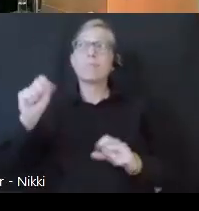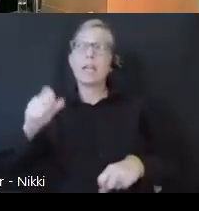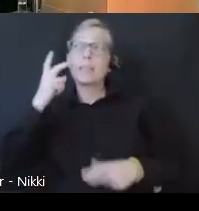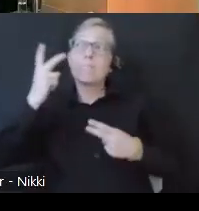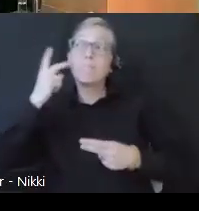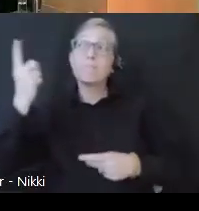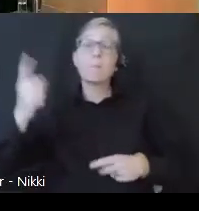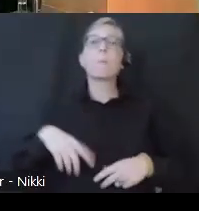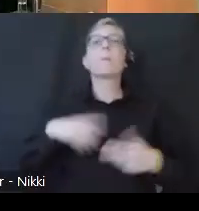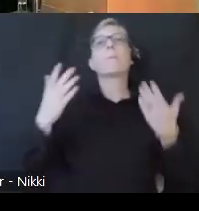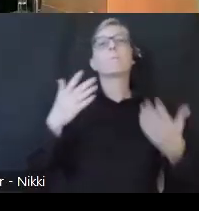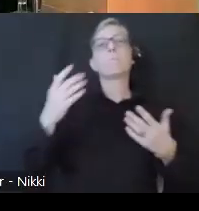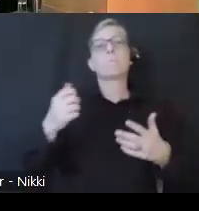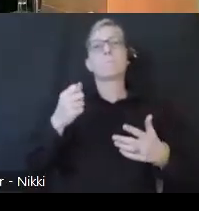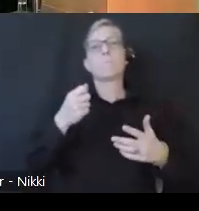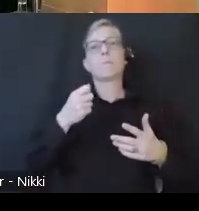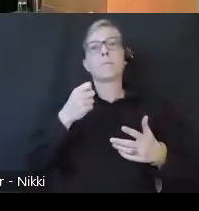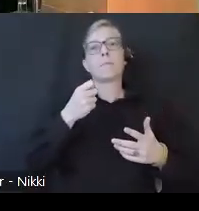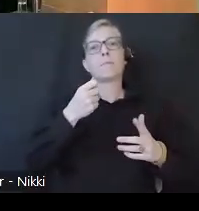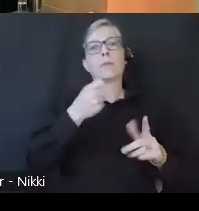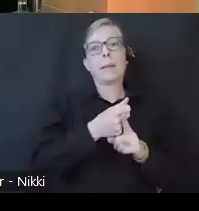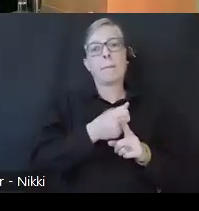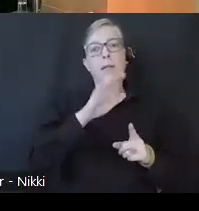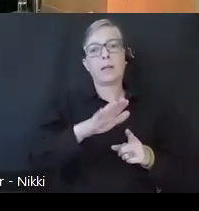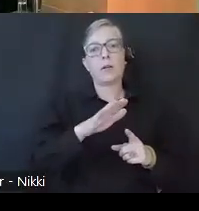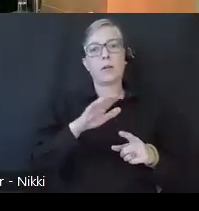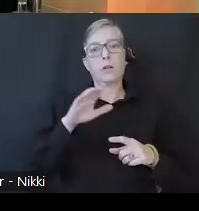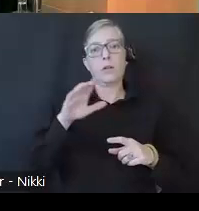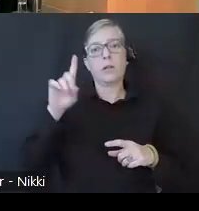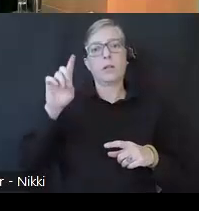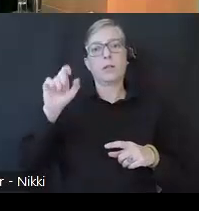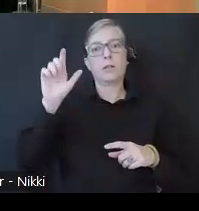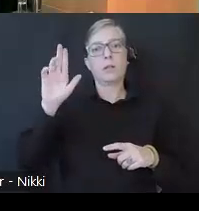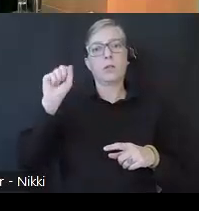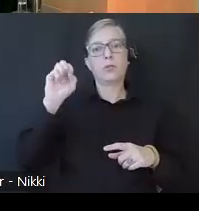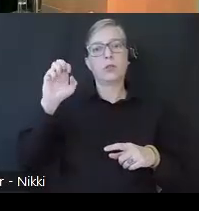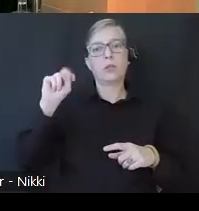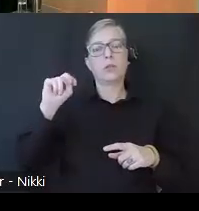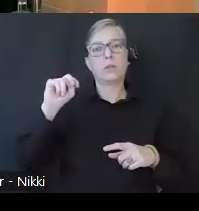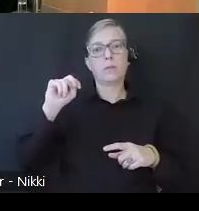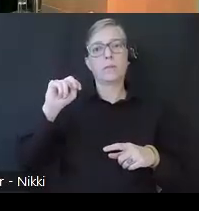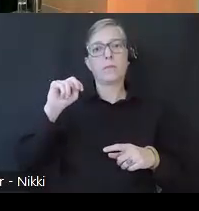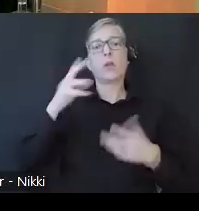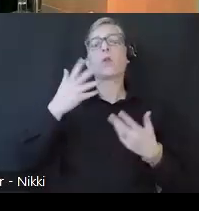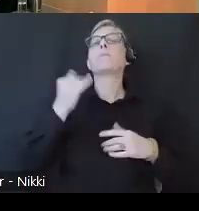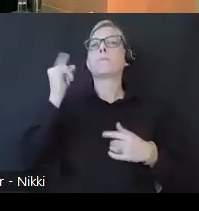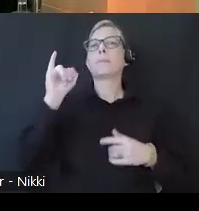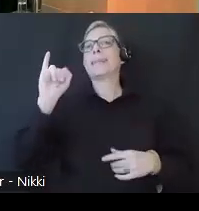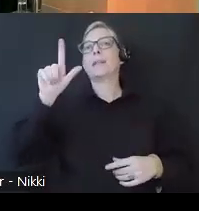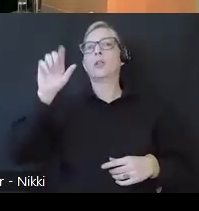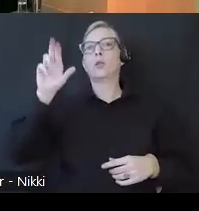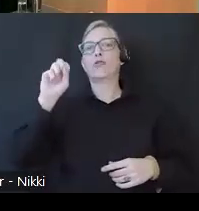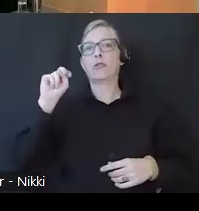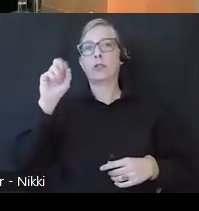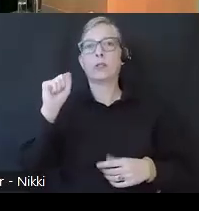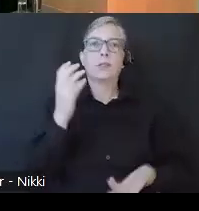illusions, right? So when subjects are reporting words in the mismatch condition, it might reflect auditory illusions. We really don't have a way yet